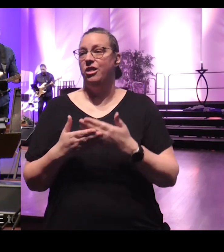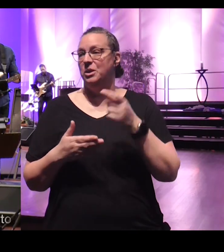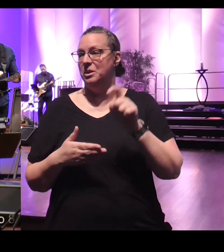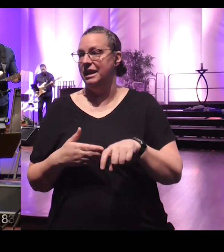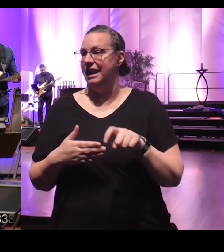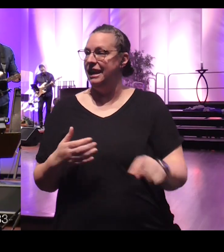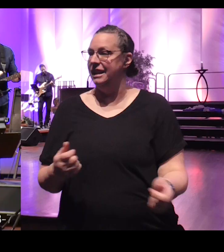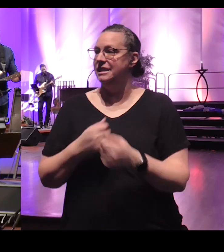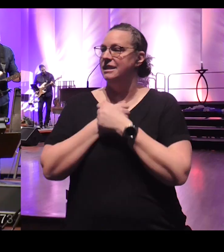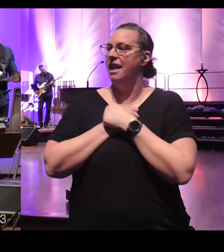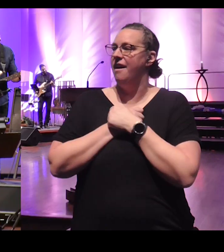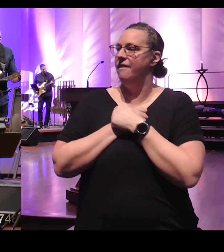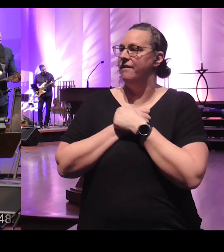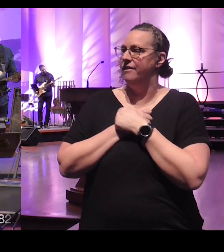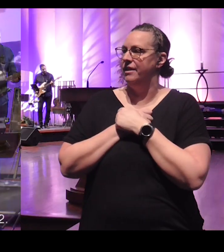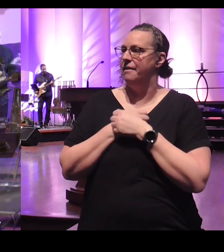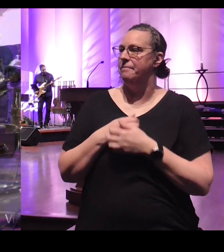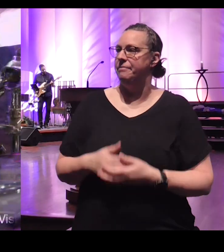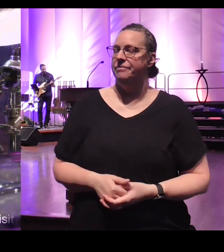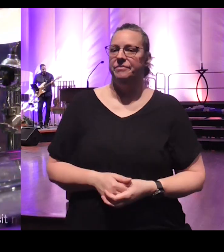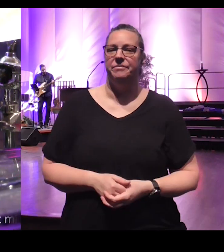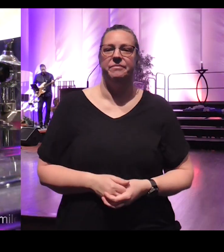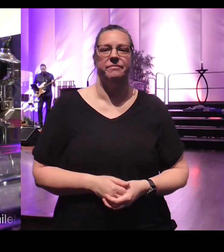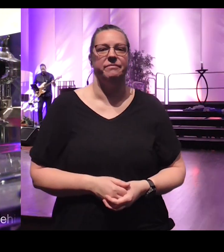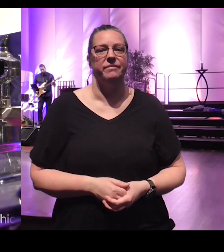All you need is love.